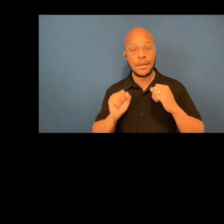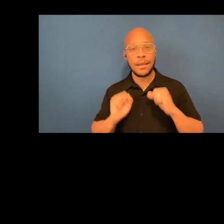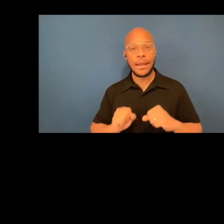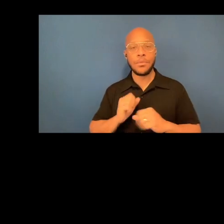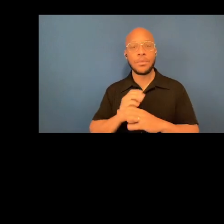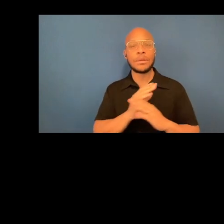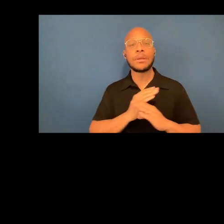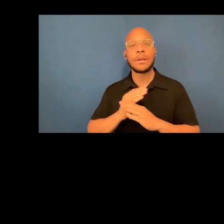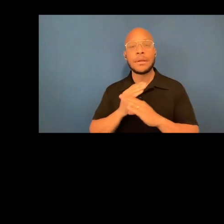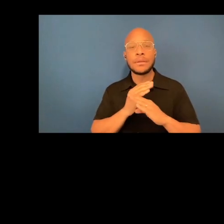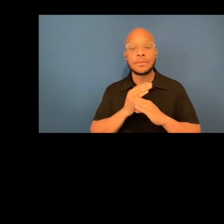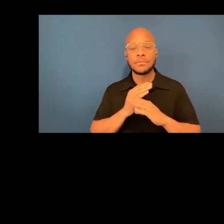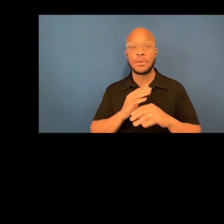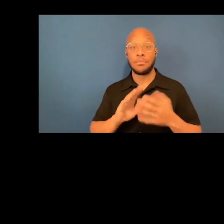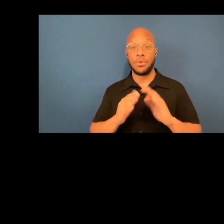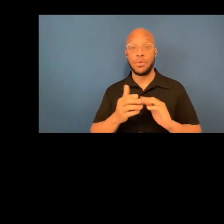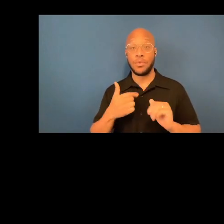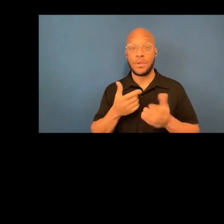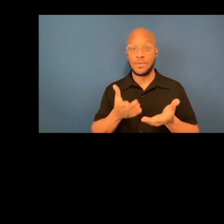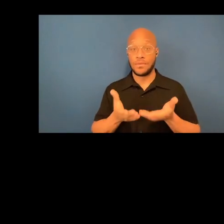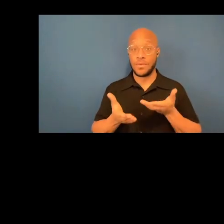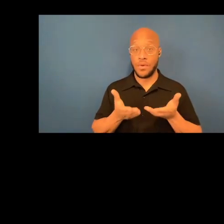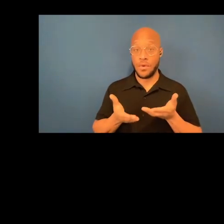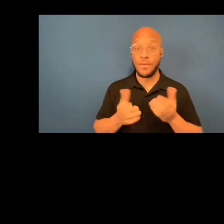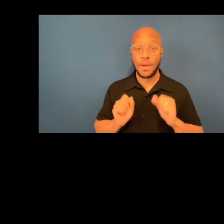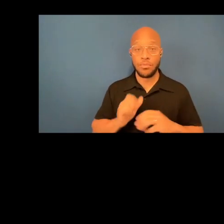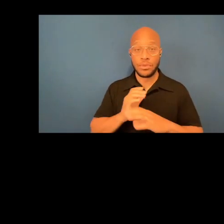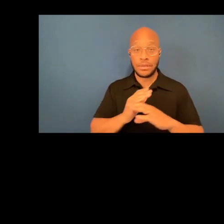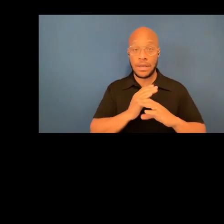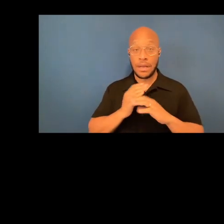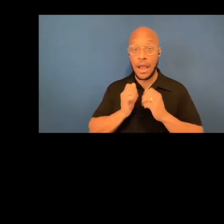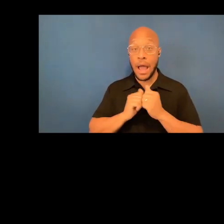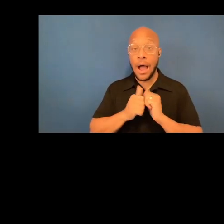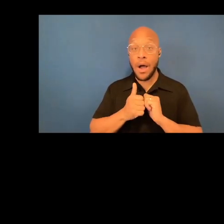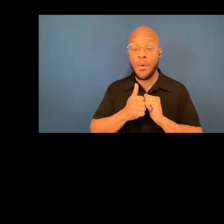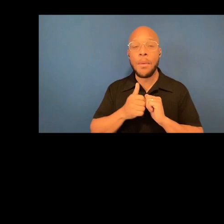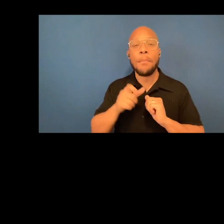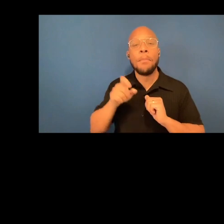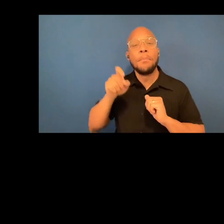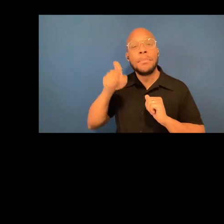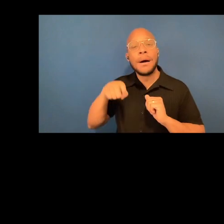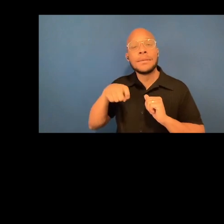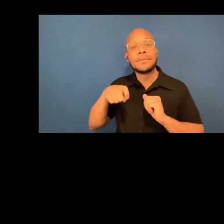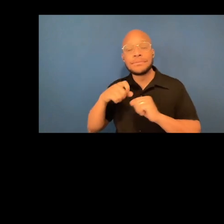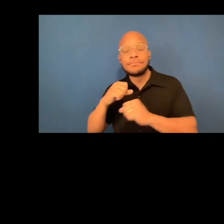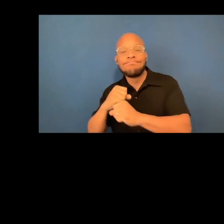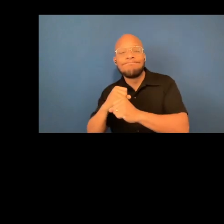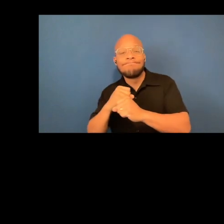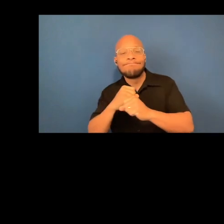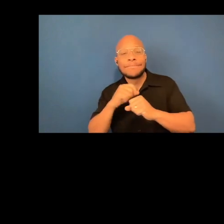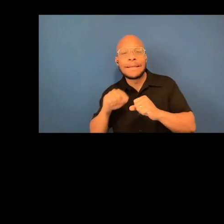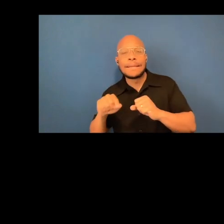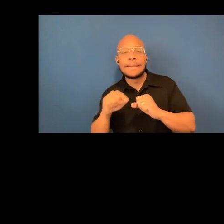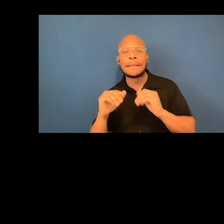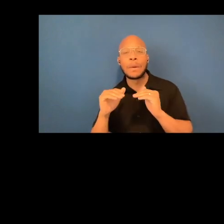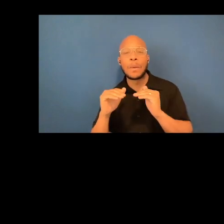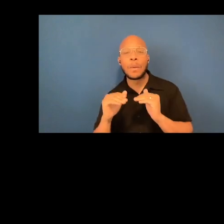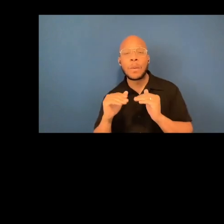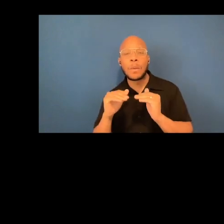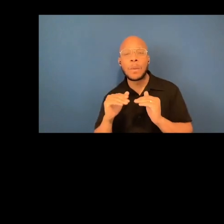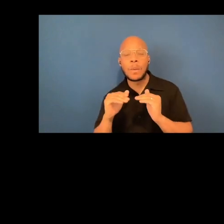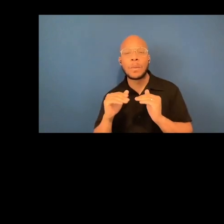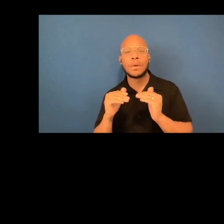actually be protected, is by protecting the least among us, the people who are making the work in